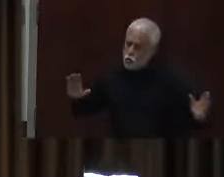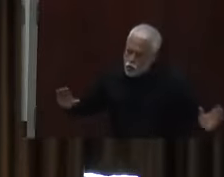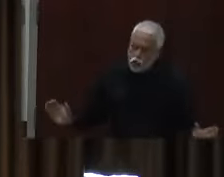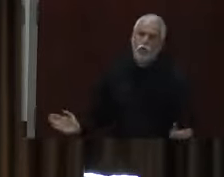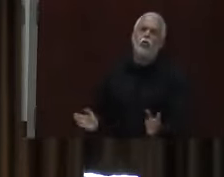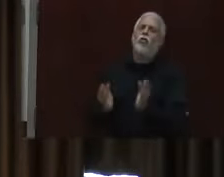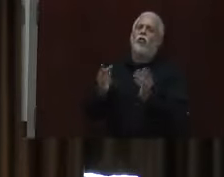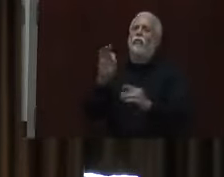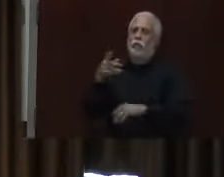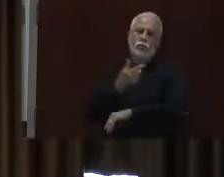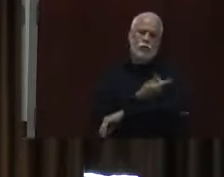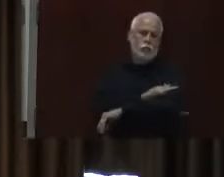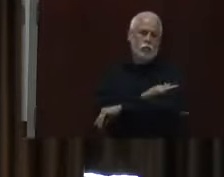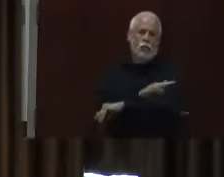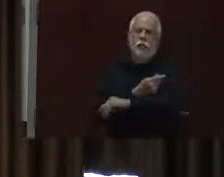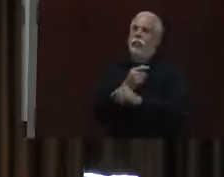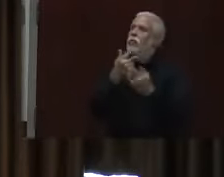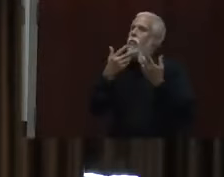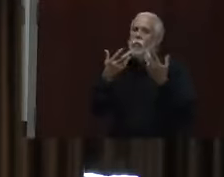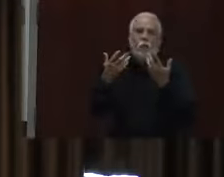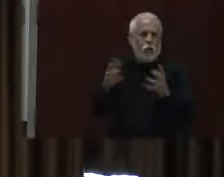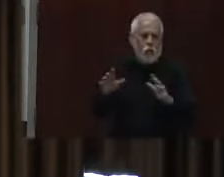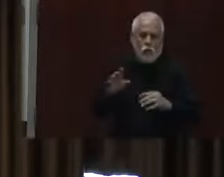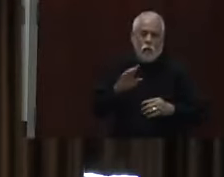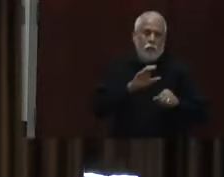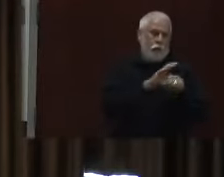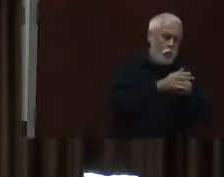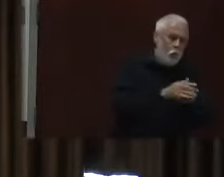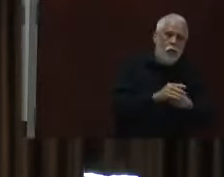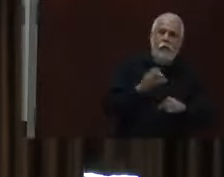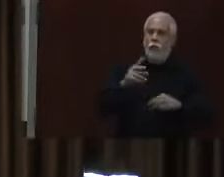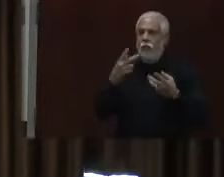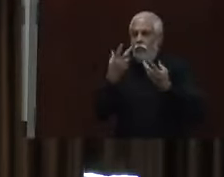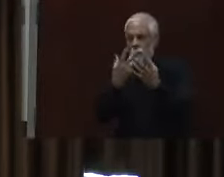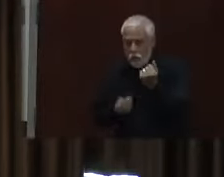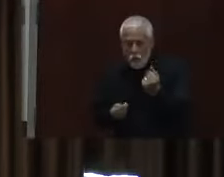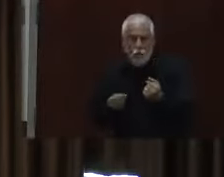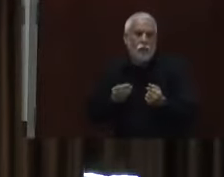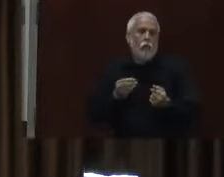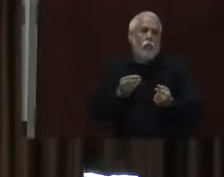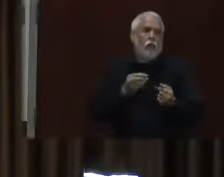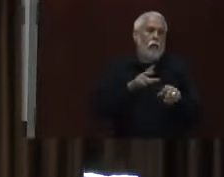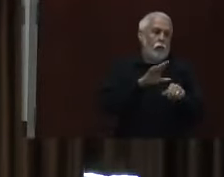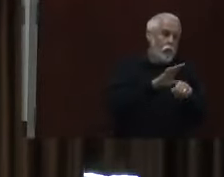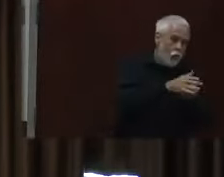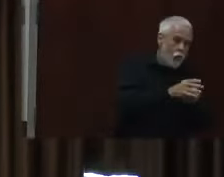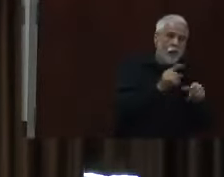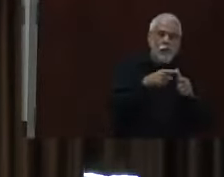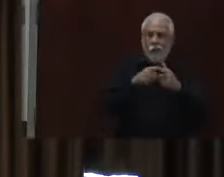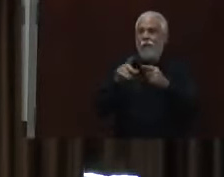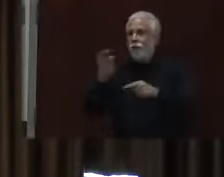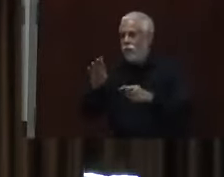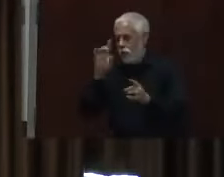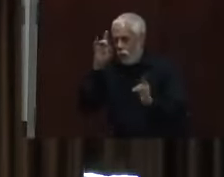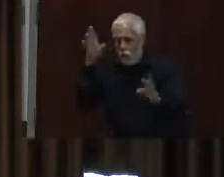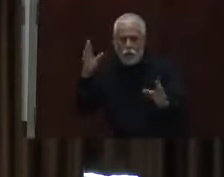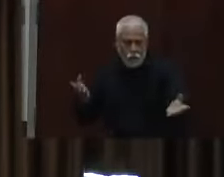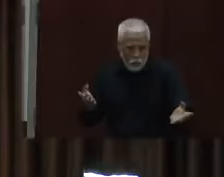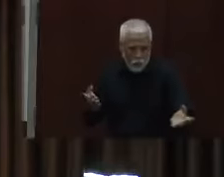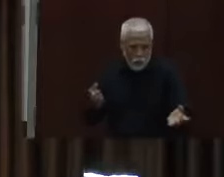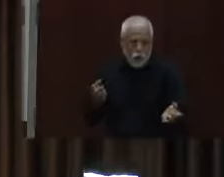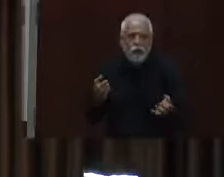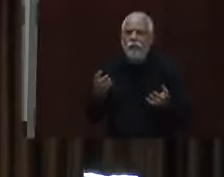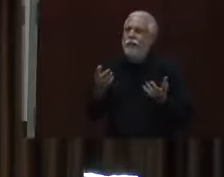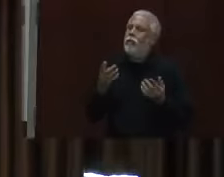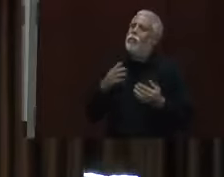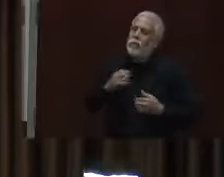to get that flu vaccine. Nobody wants either COVID and flu together or COVID followed by influenza. That would be a disaster. So that's